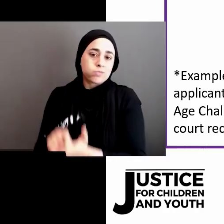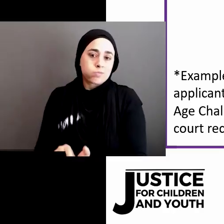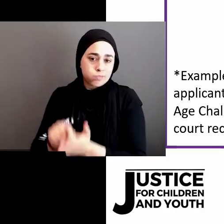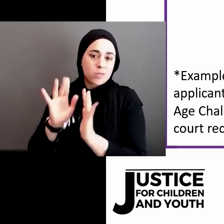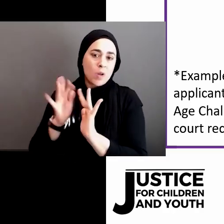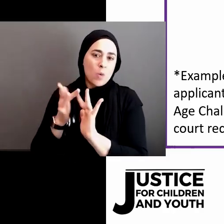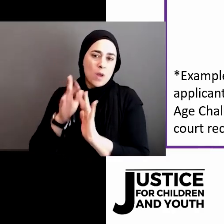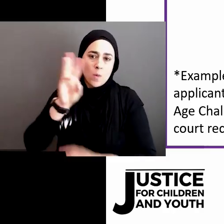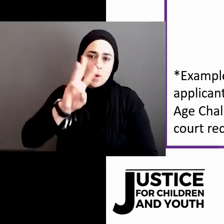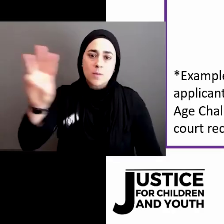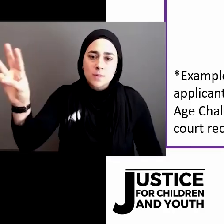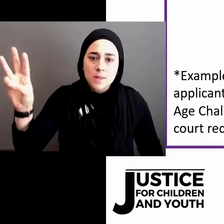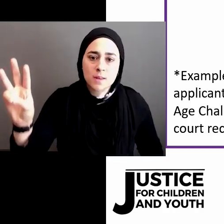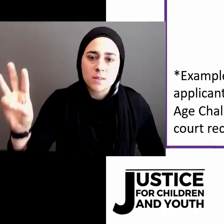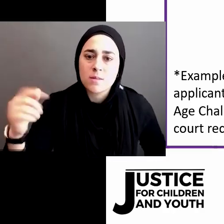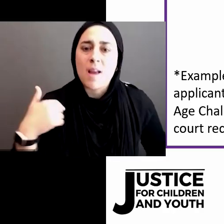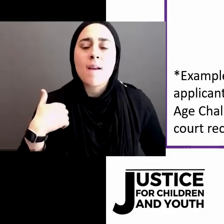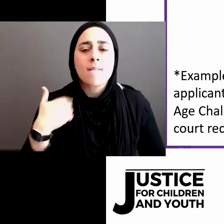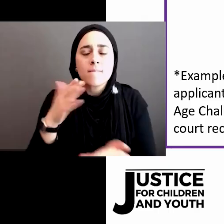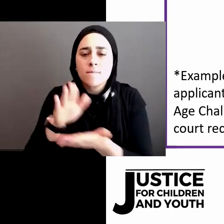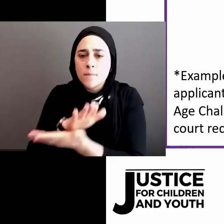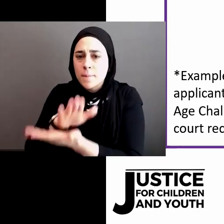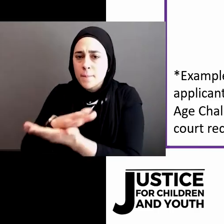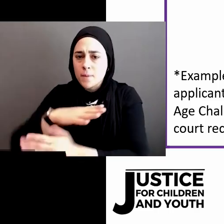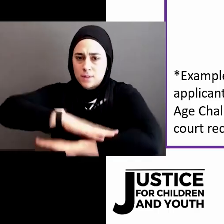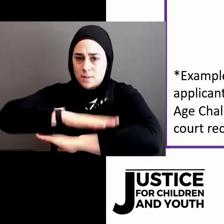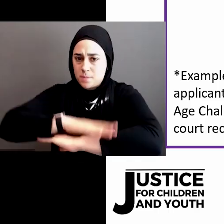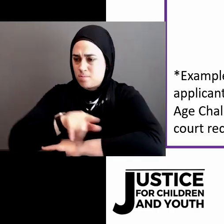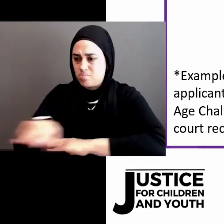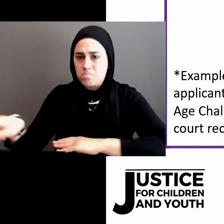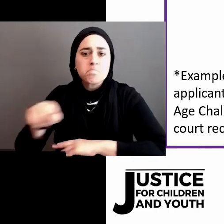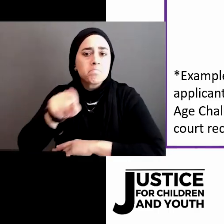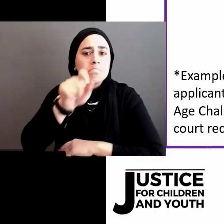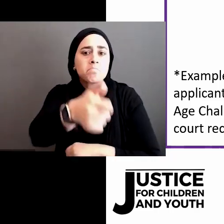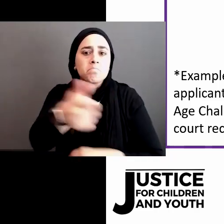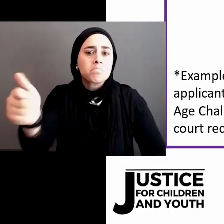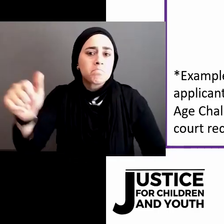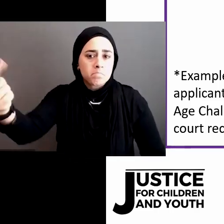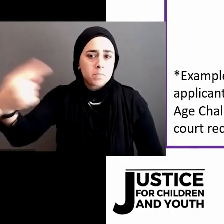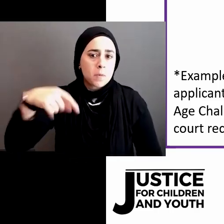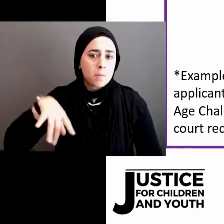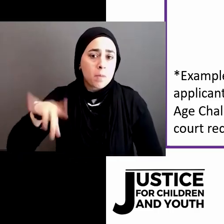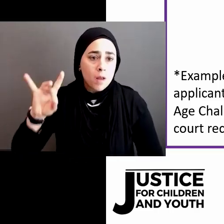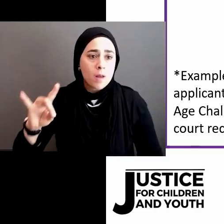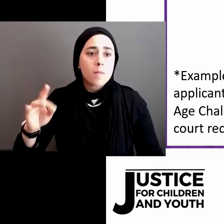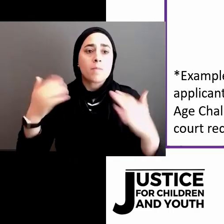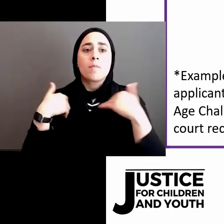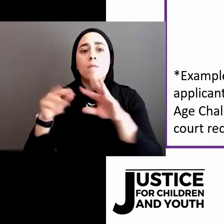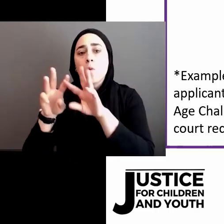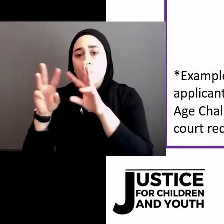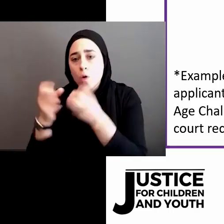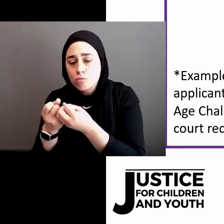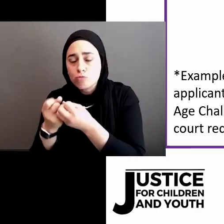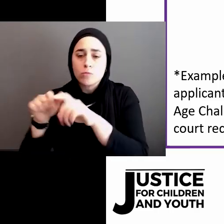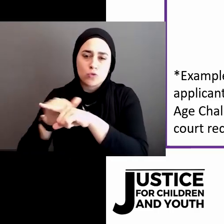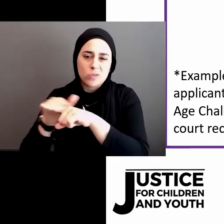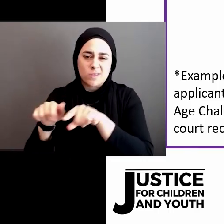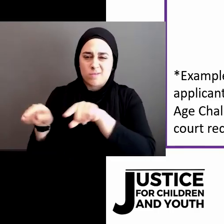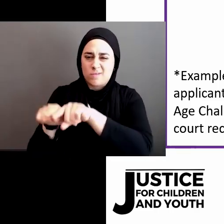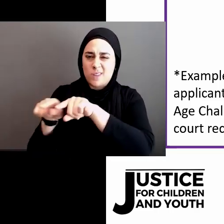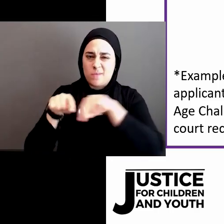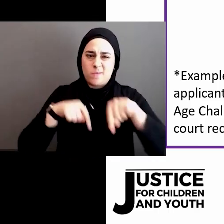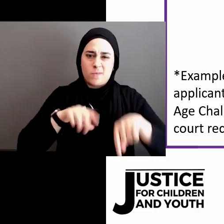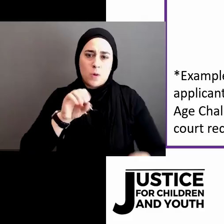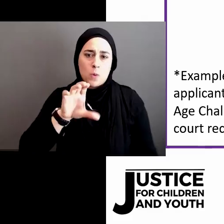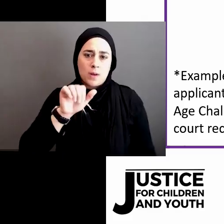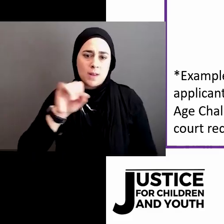I've brought a selection on the table there for those of you who want to grab some. We have some workshops and some training similar to CASA, and we work on some